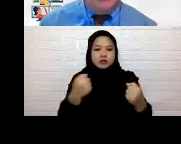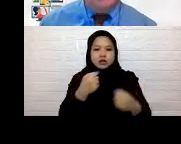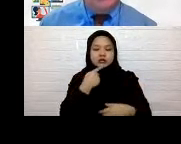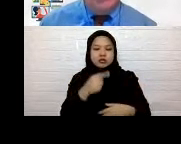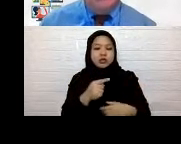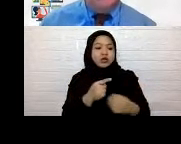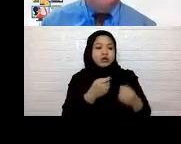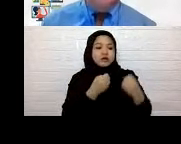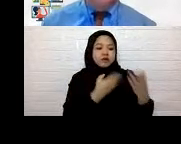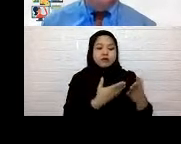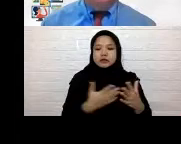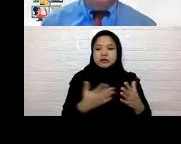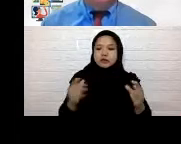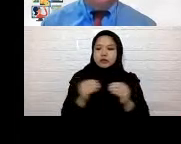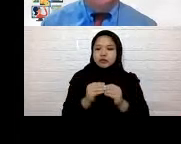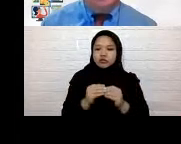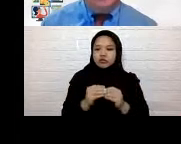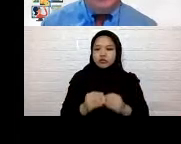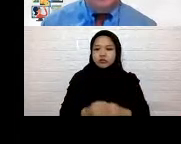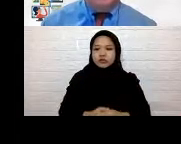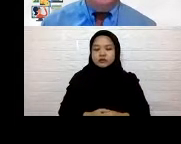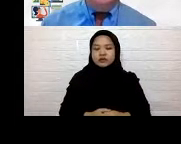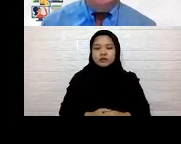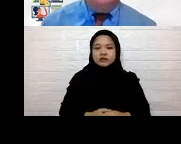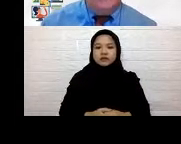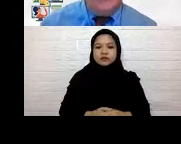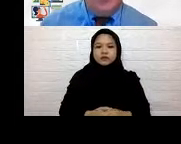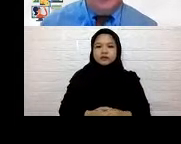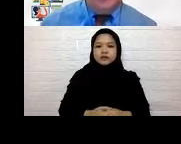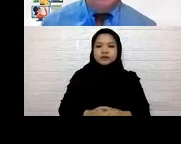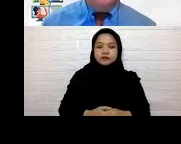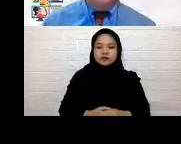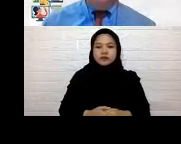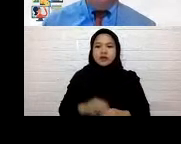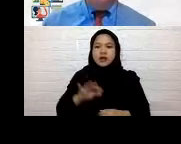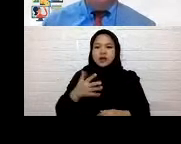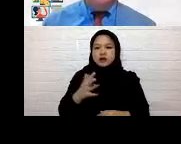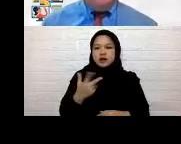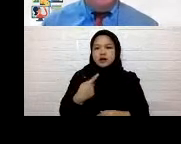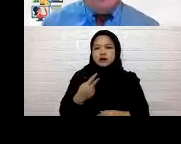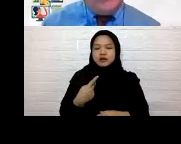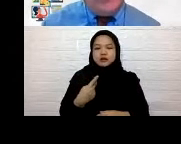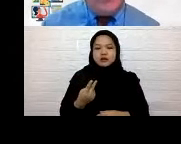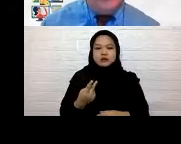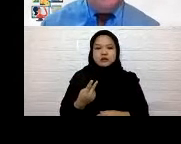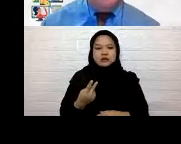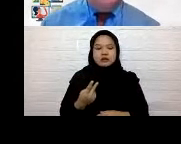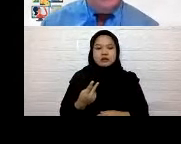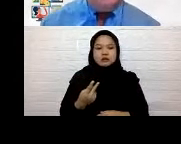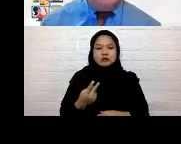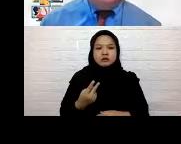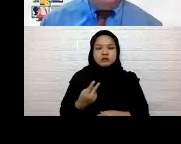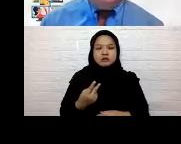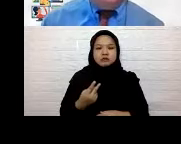information about clients, a Google search or a Facebook search. And that raises issues